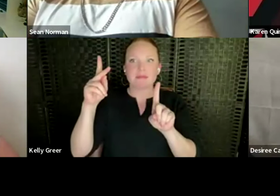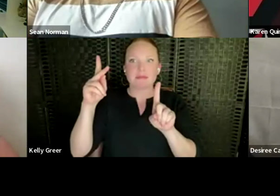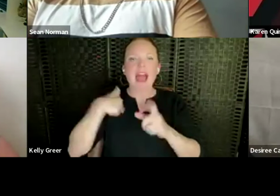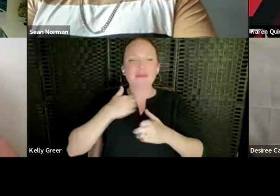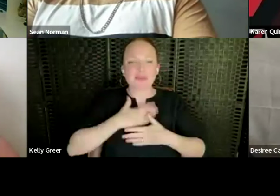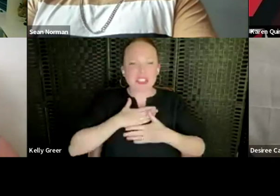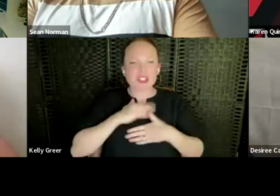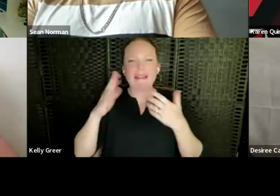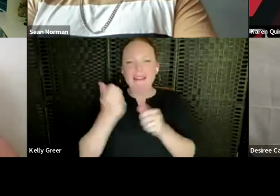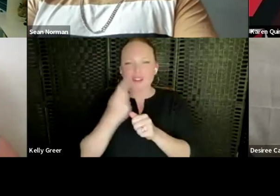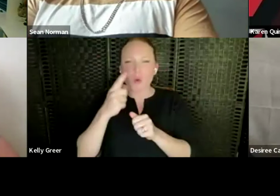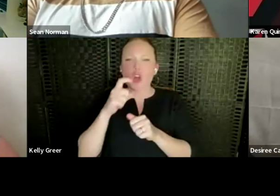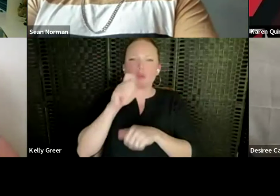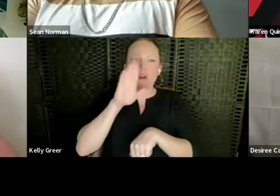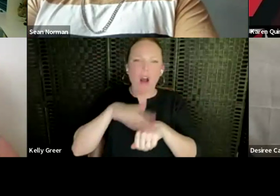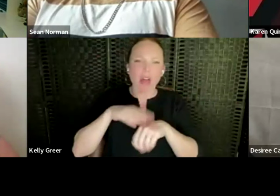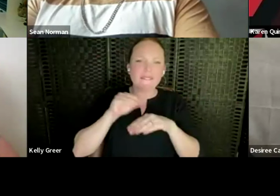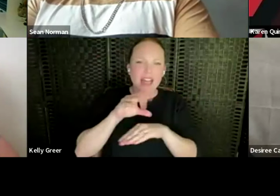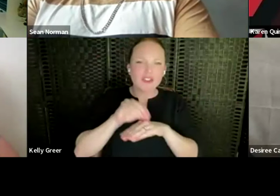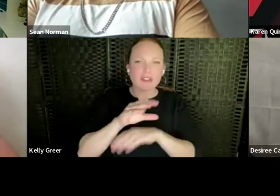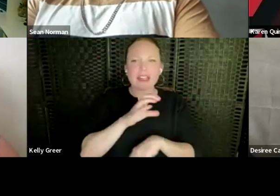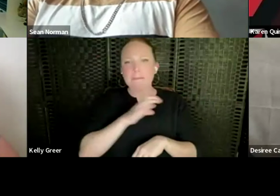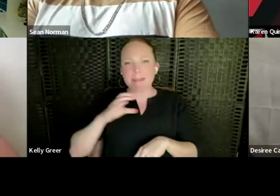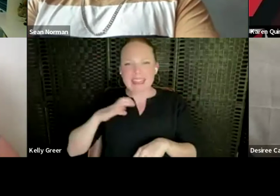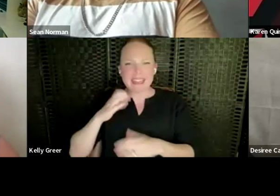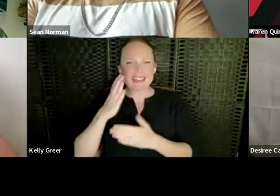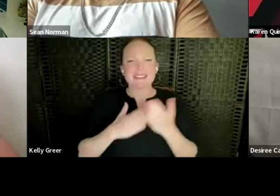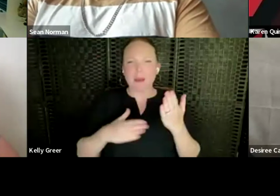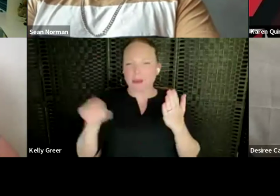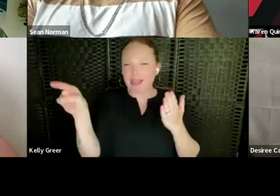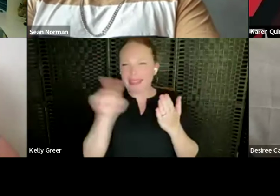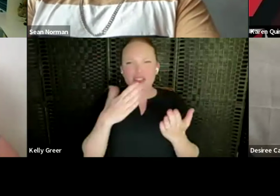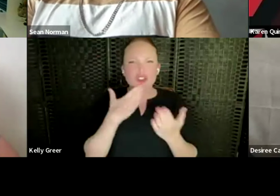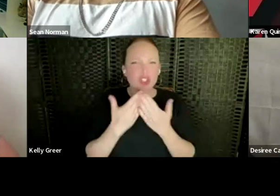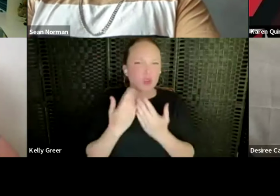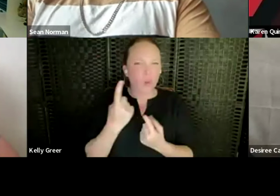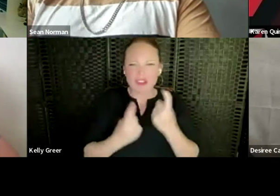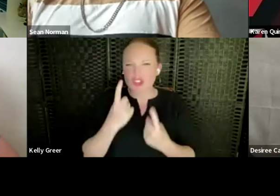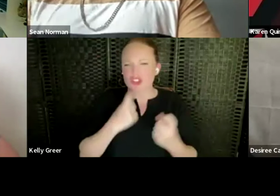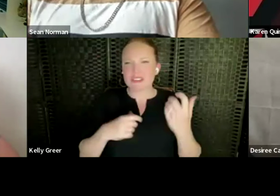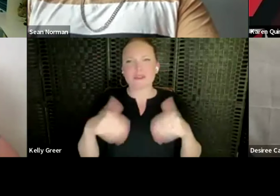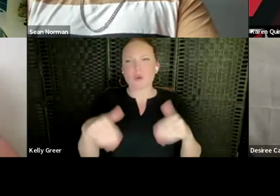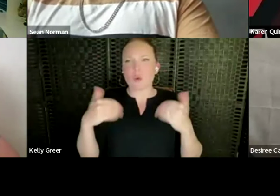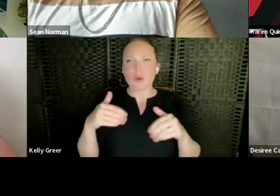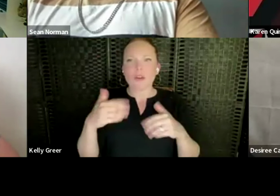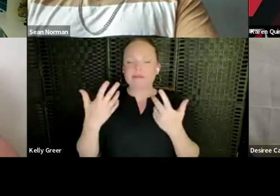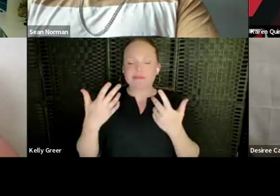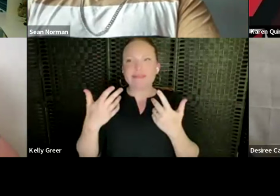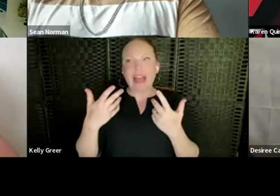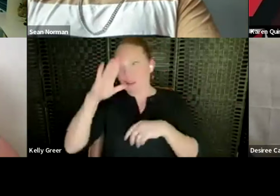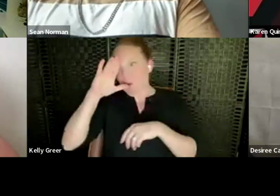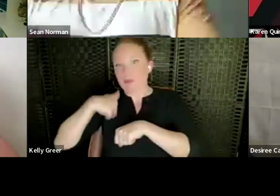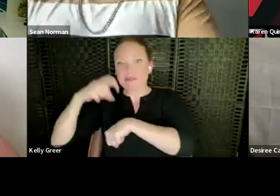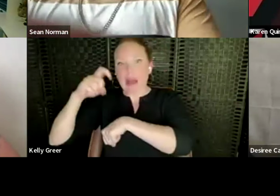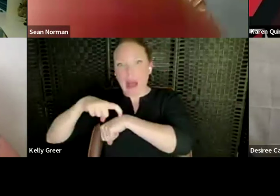Appreciate those who are on the advisory committee. So some of these good questions, you know, instead of tabling them because of time,